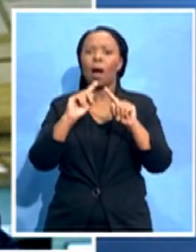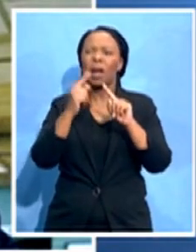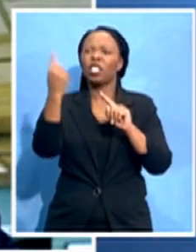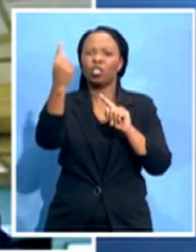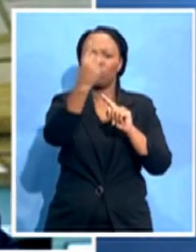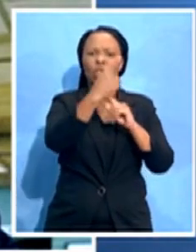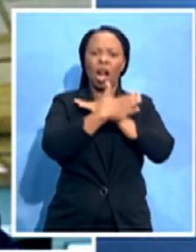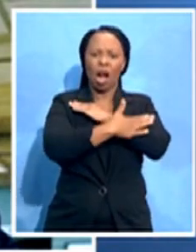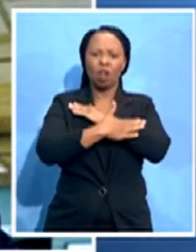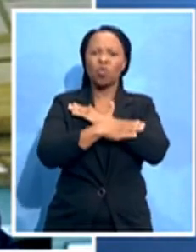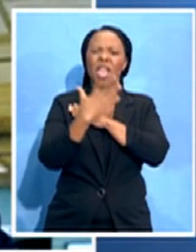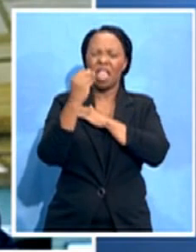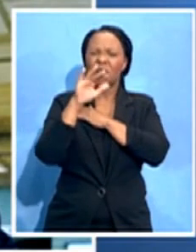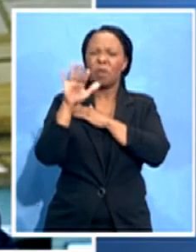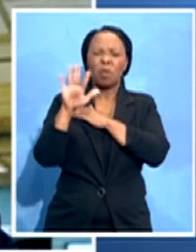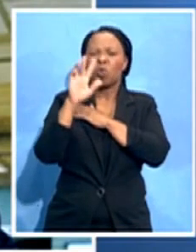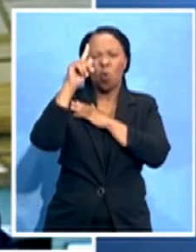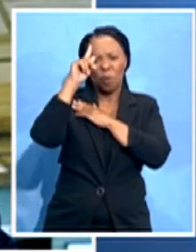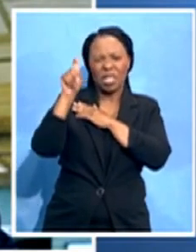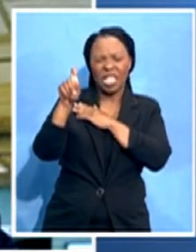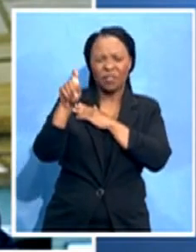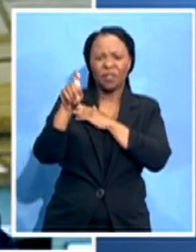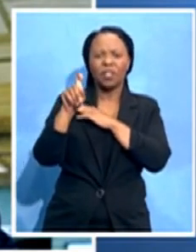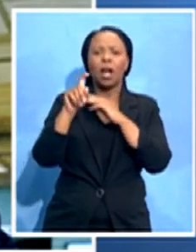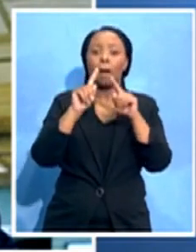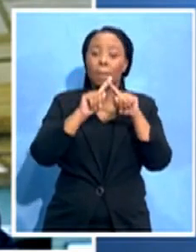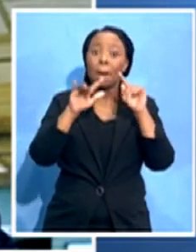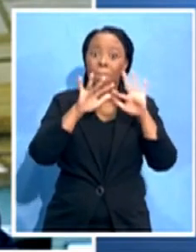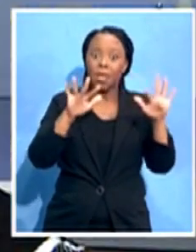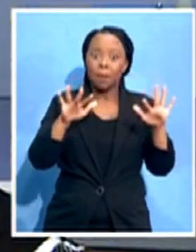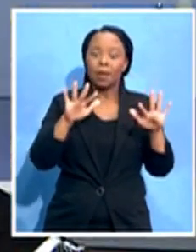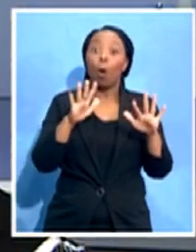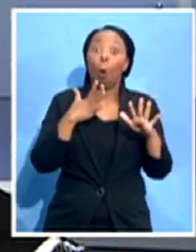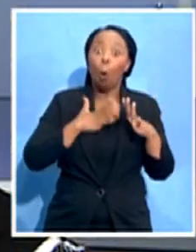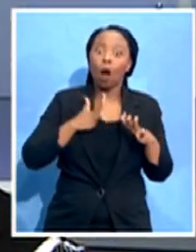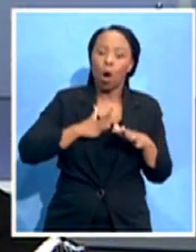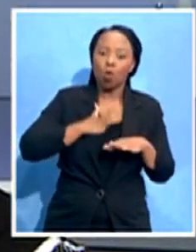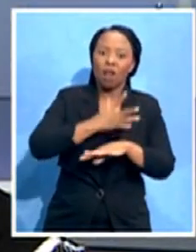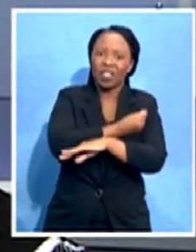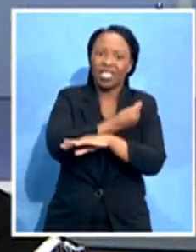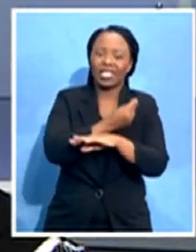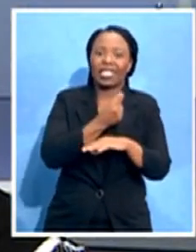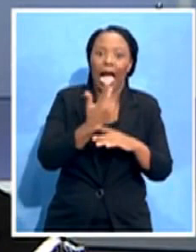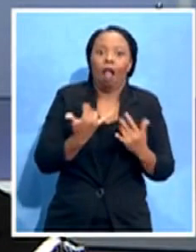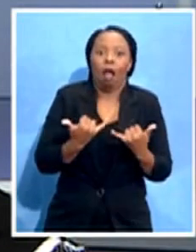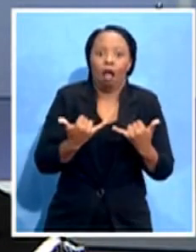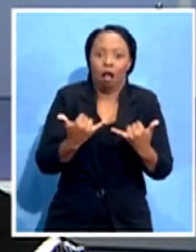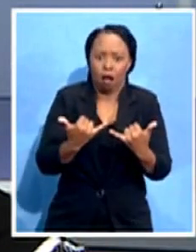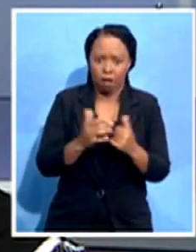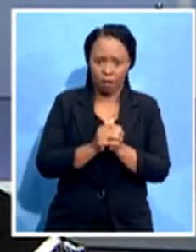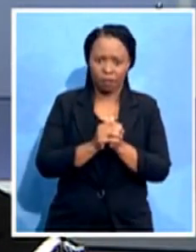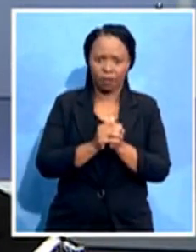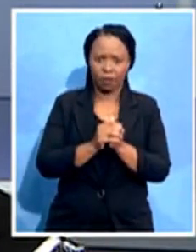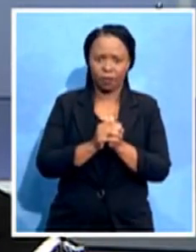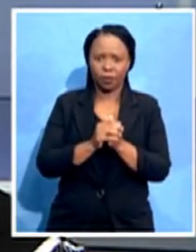who would want vaccine as of yesterday. I want to just explore apprehension around the world with regards